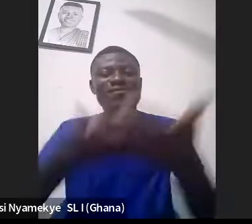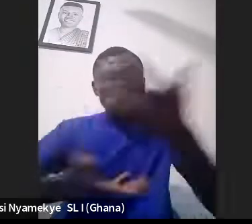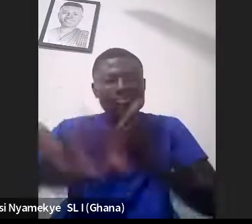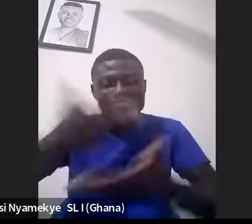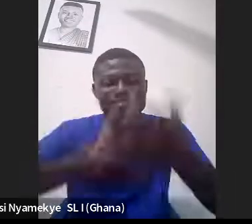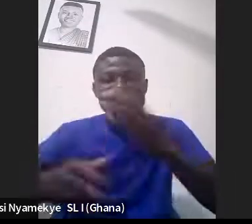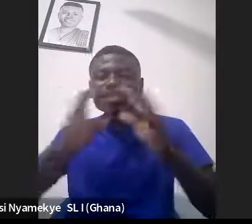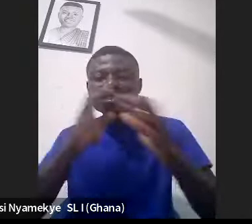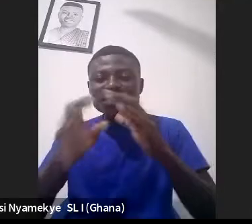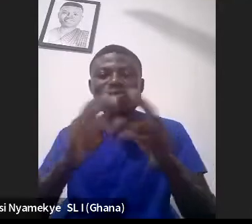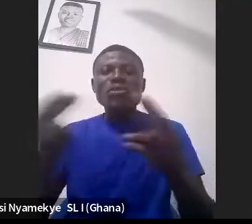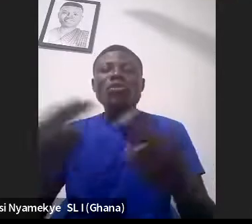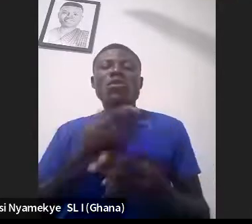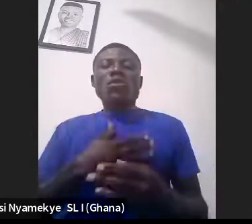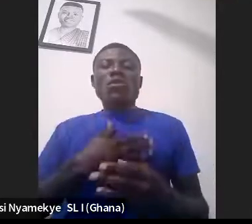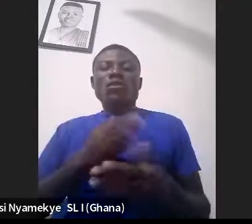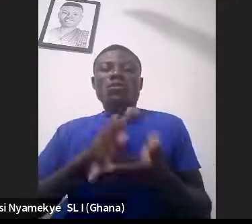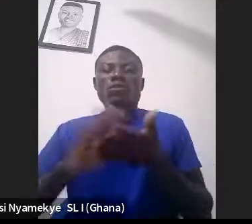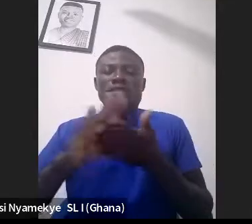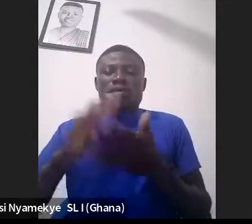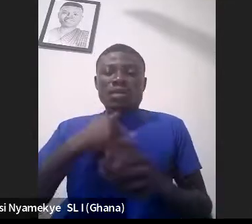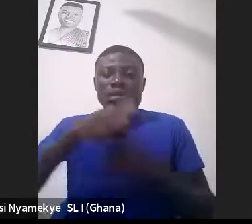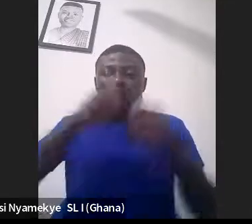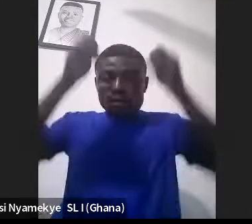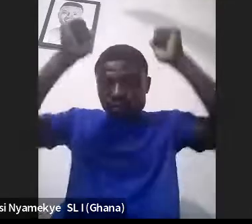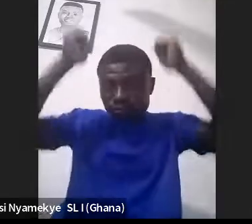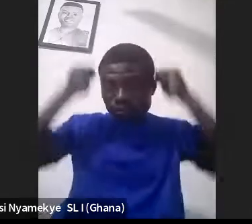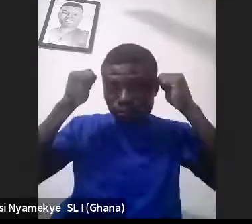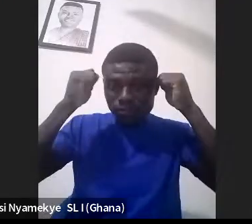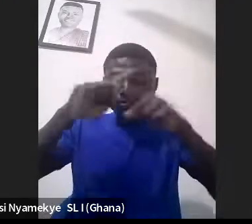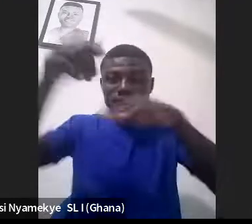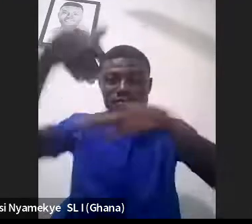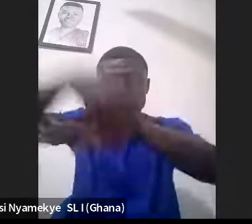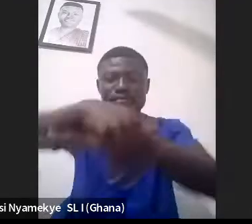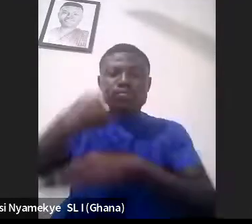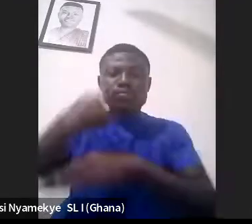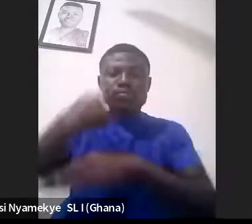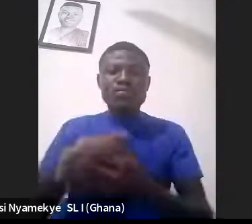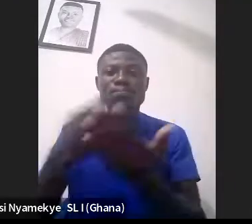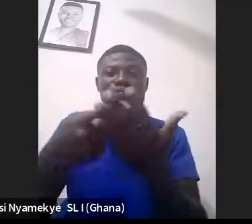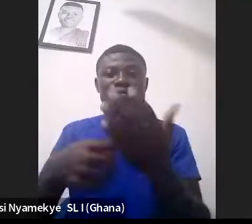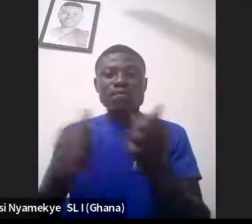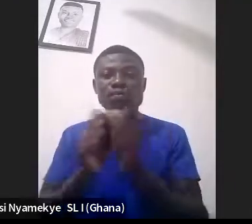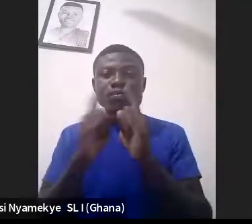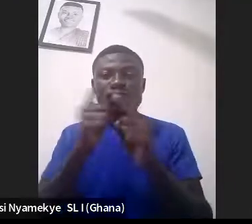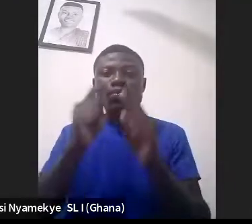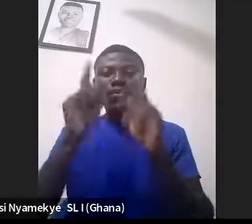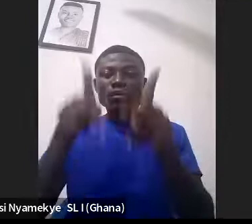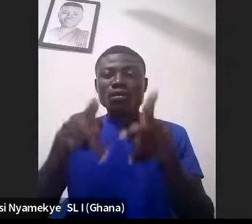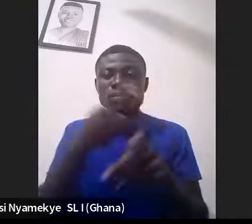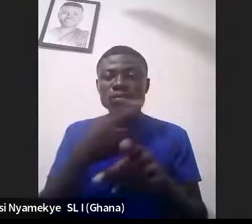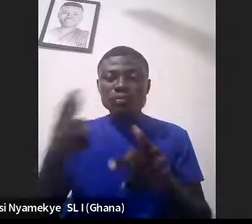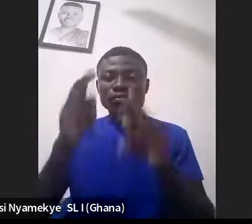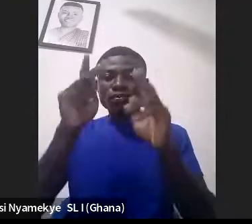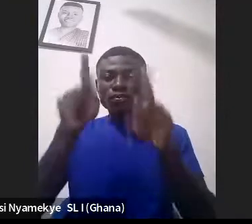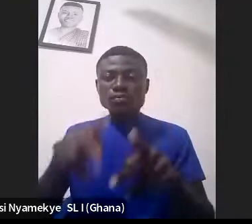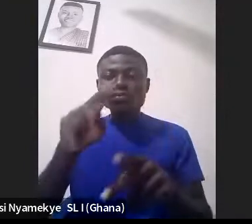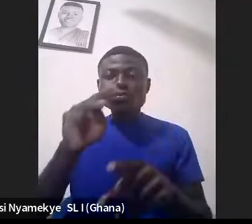hat tonight. But for tonight, we are speaking with the very resourceful Melanie